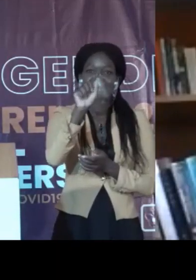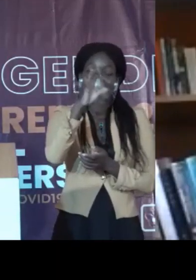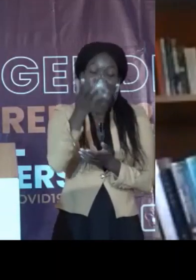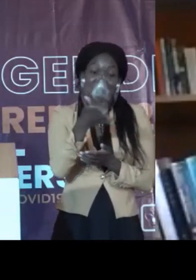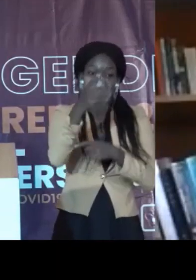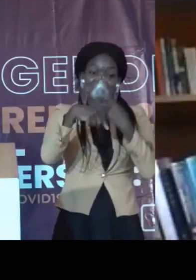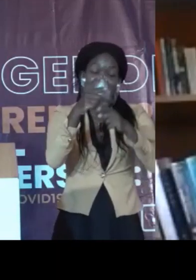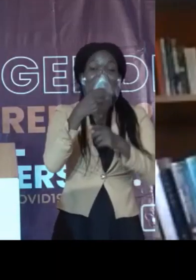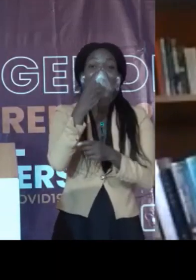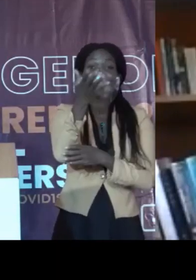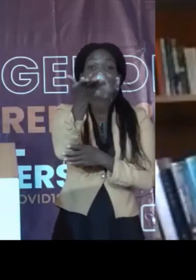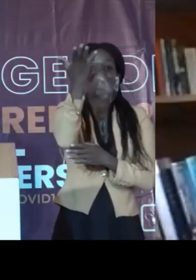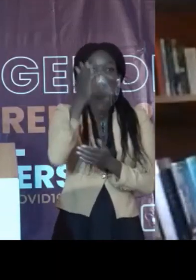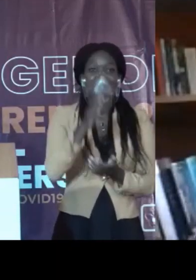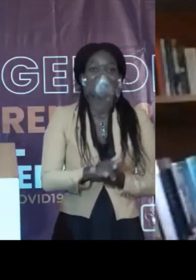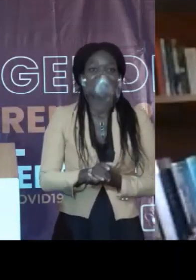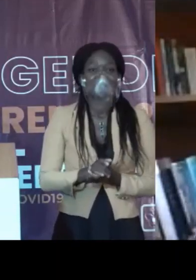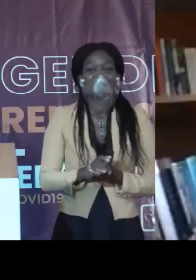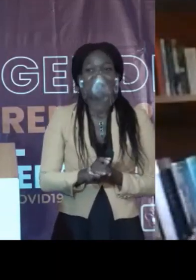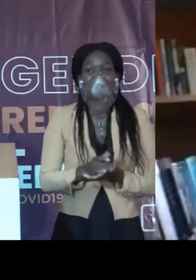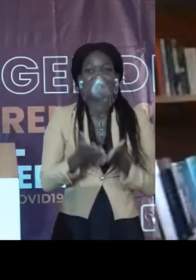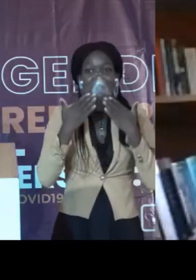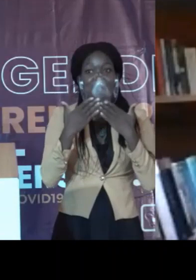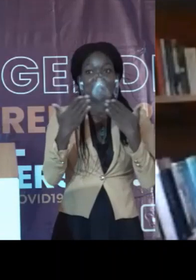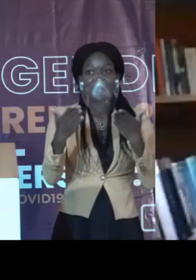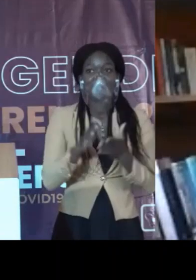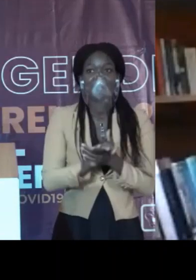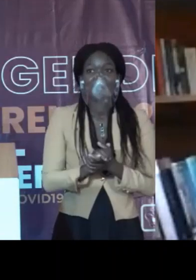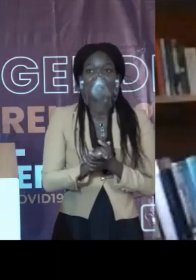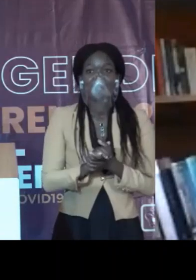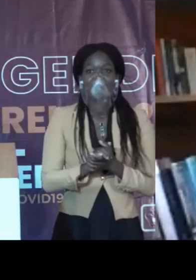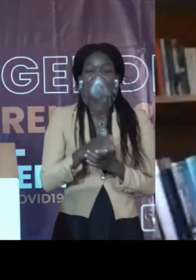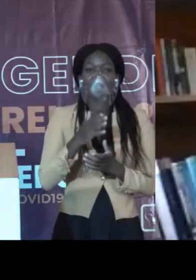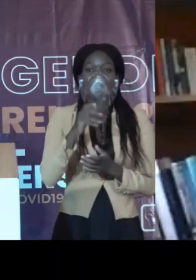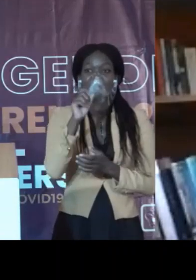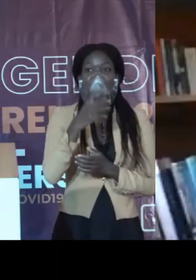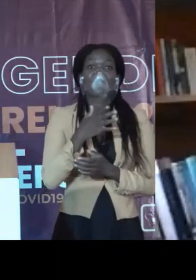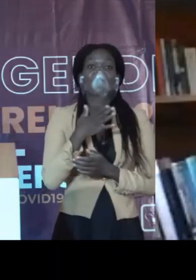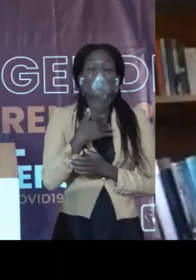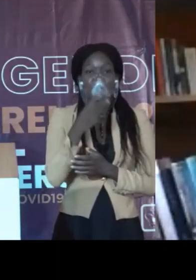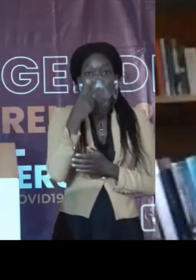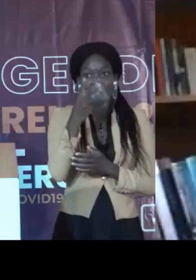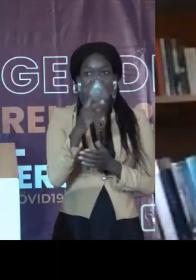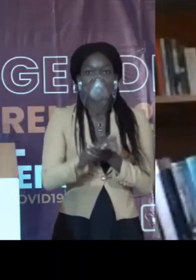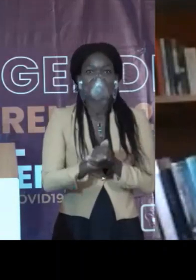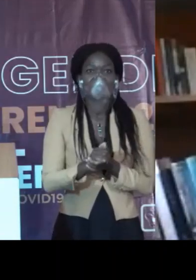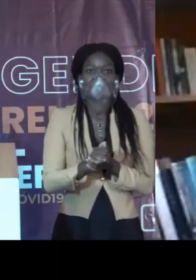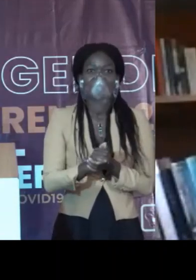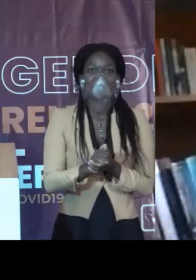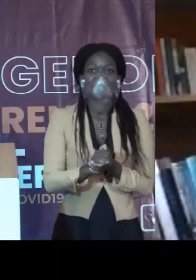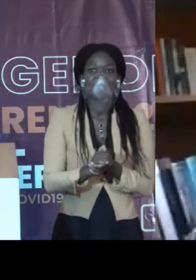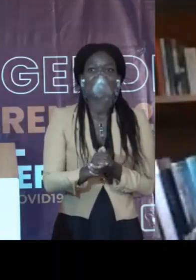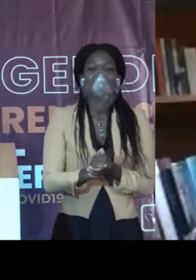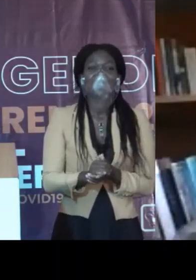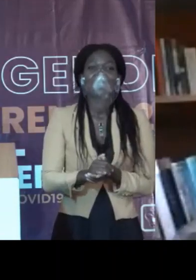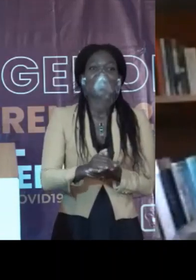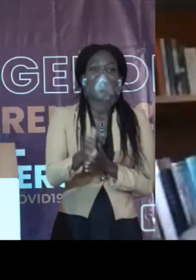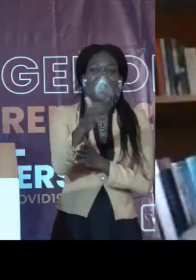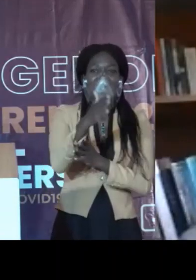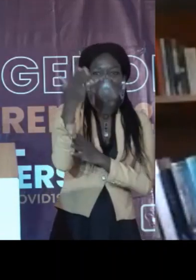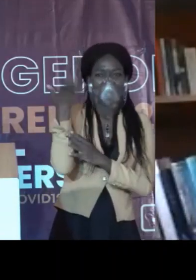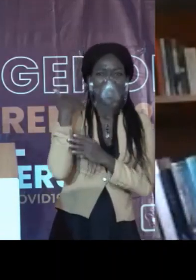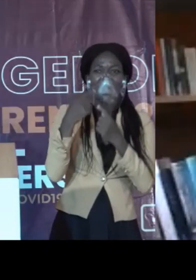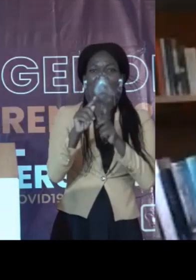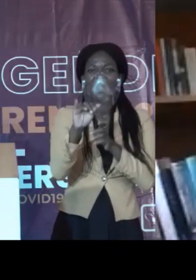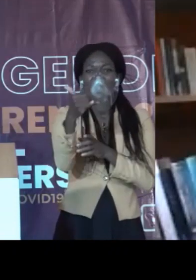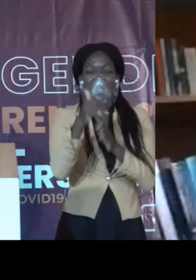Yes, please. Yes, thank you. So first is just to see the former minister and the young leader there is what